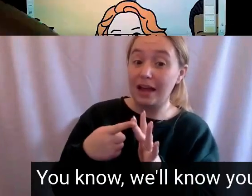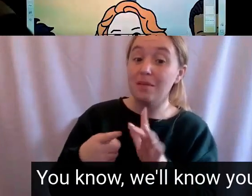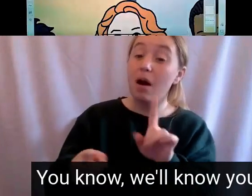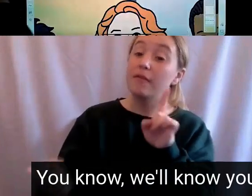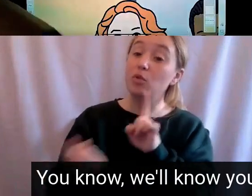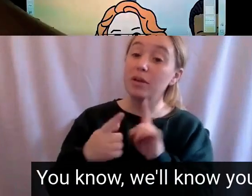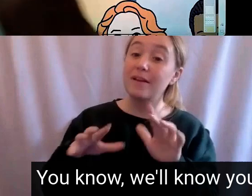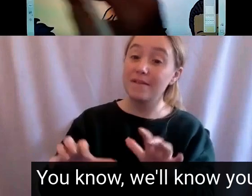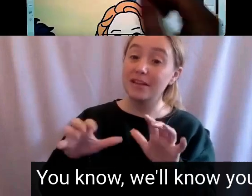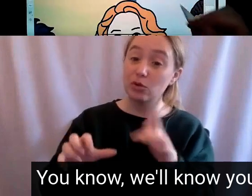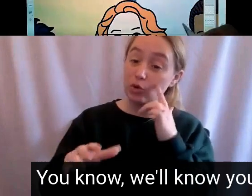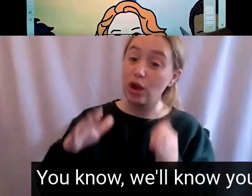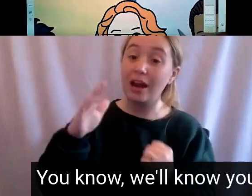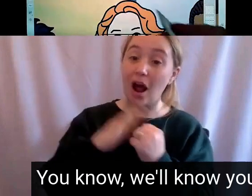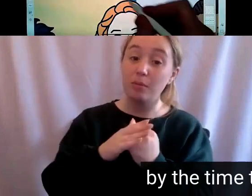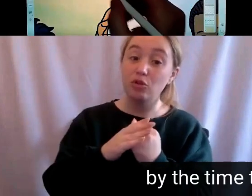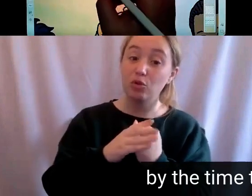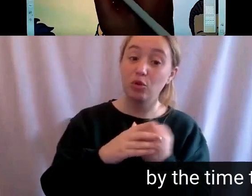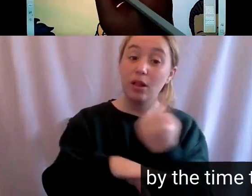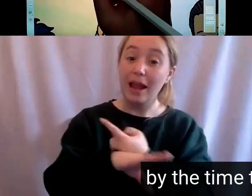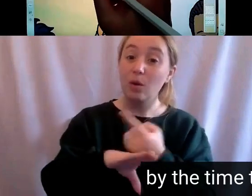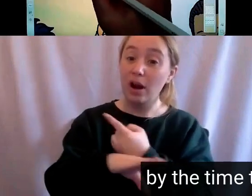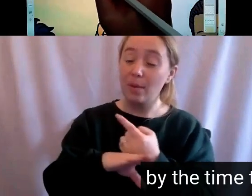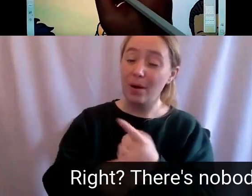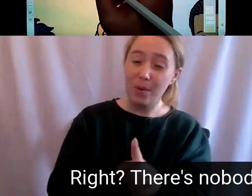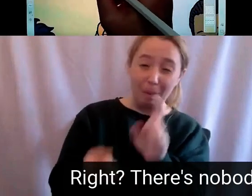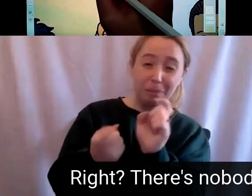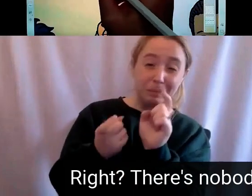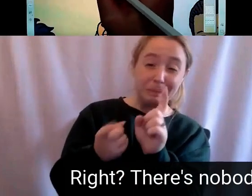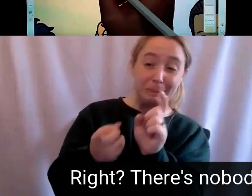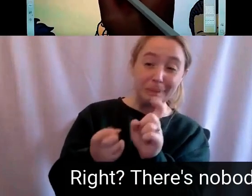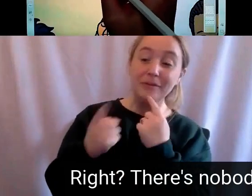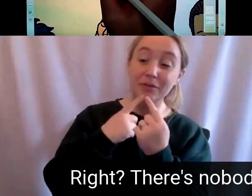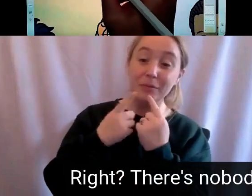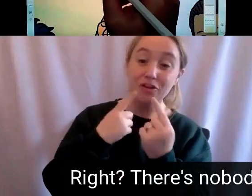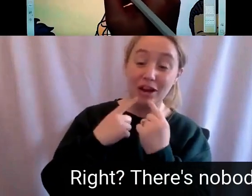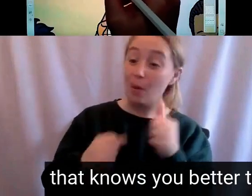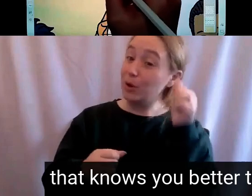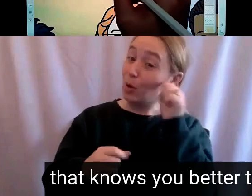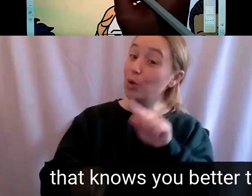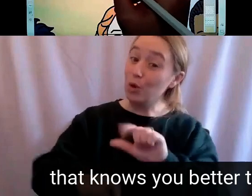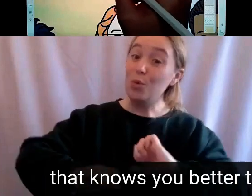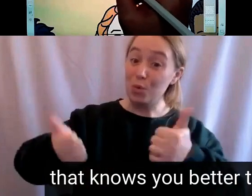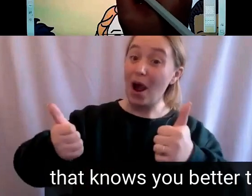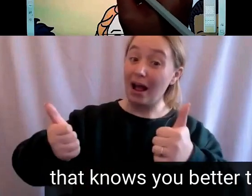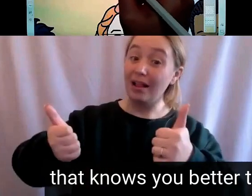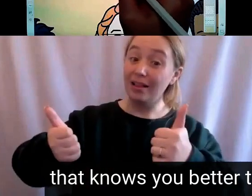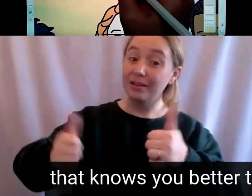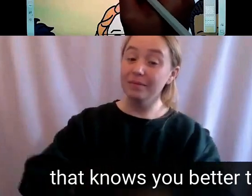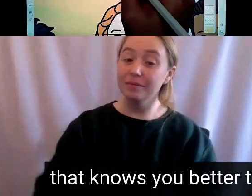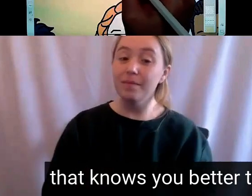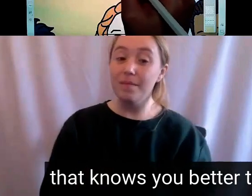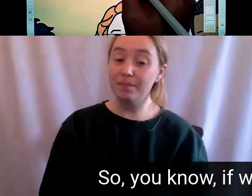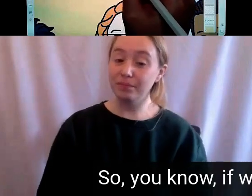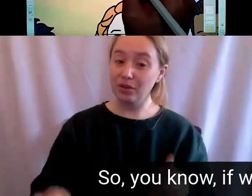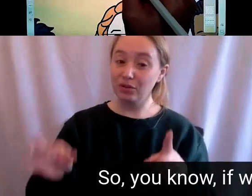us. We'll know you better than your own mother by the time that hour is done, right? There's nobody on the face of this earth that knows you better than your pelvic floor